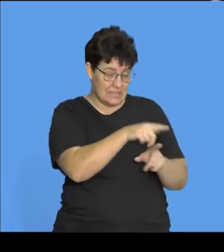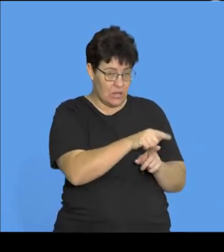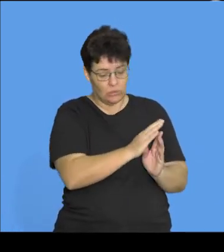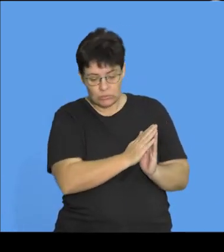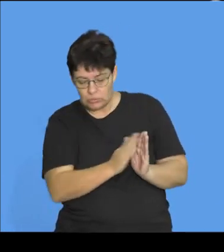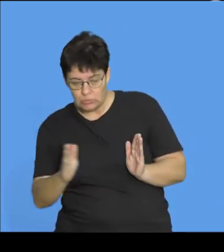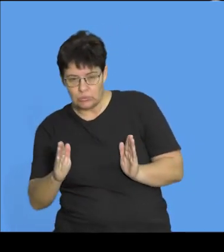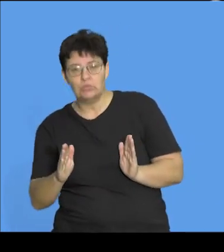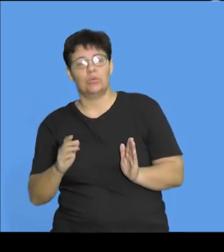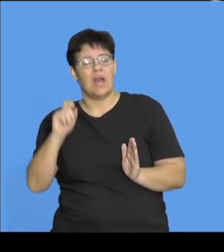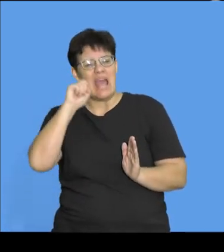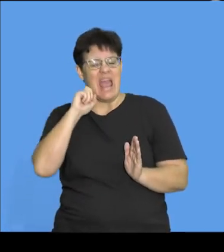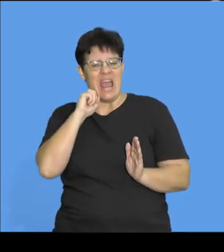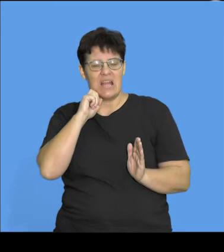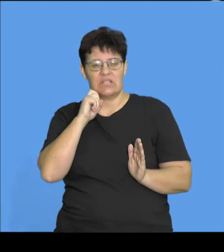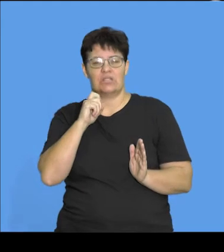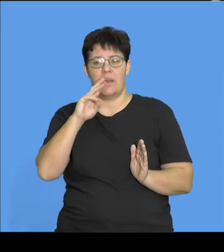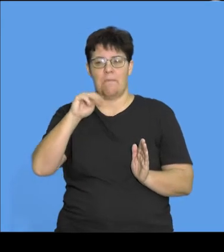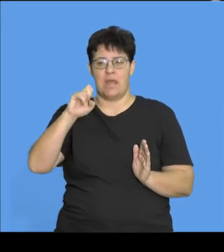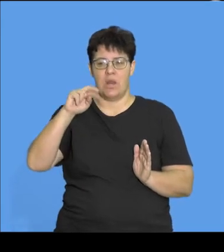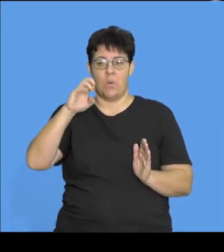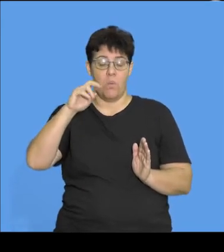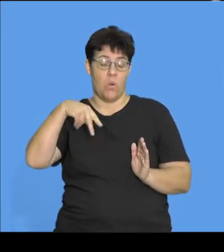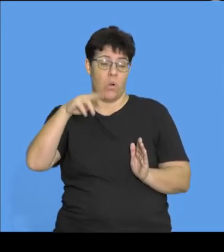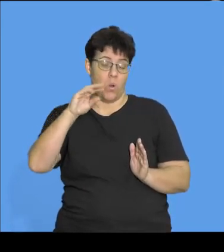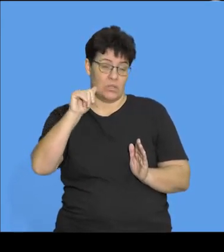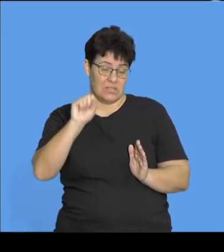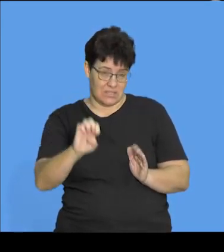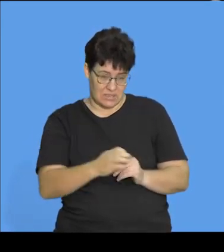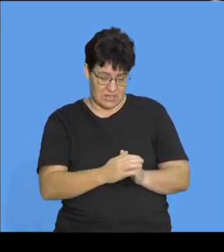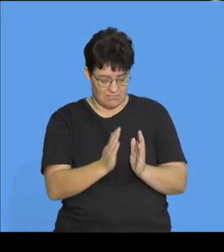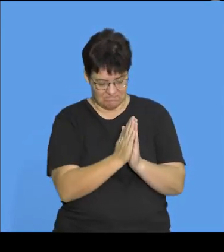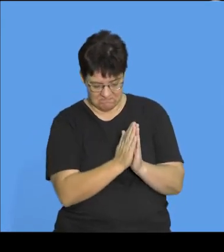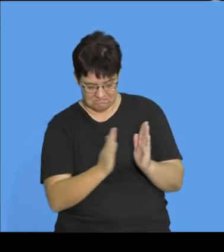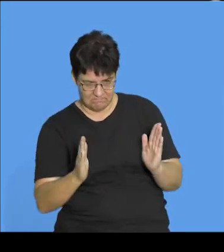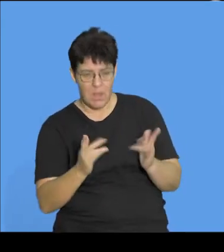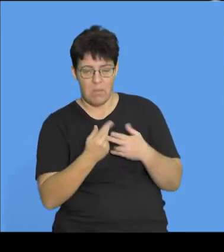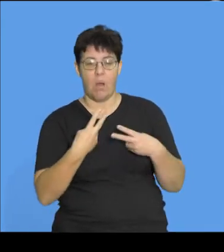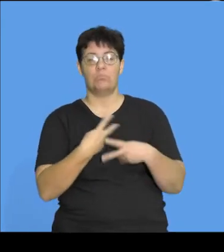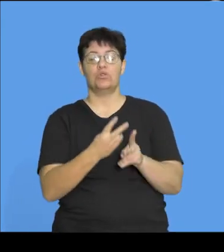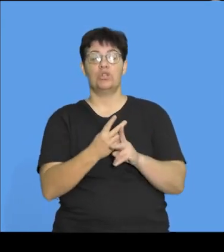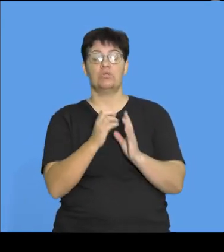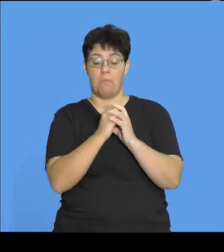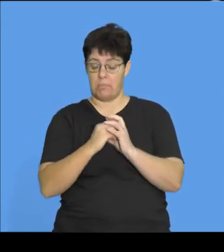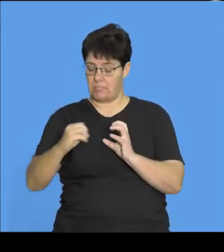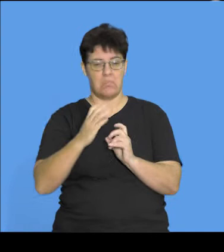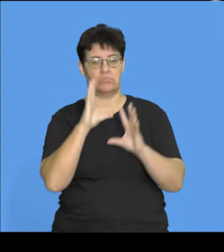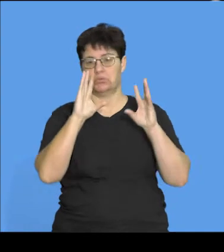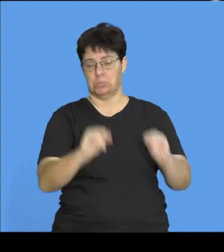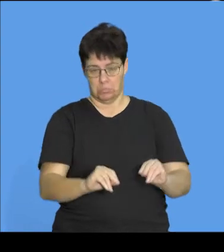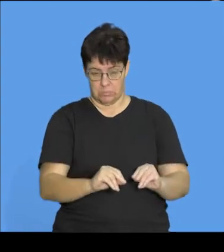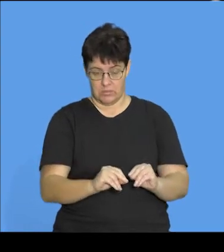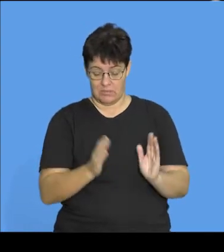that's a period in the female reproductive system, their lifespan where they stop producing eggs. We find that the